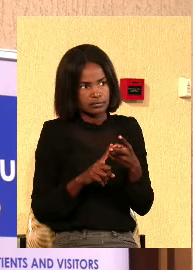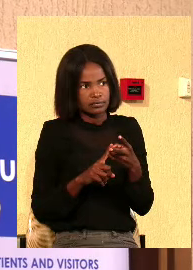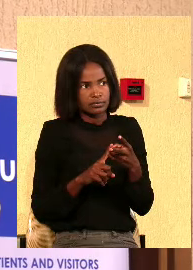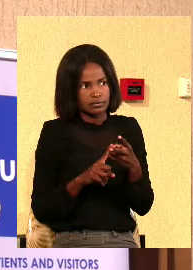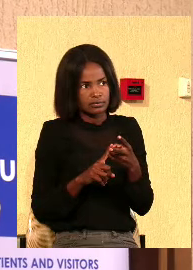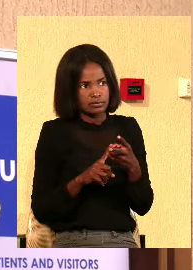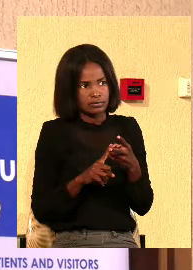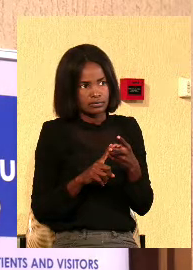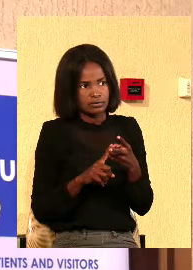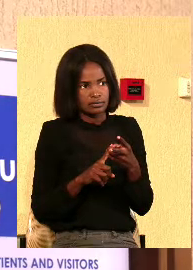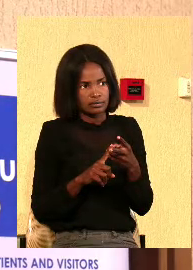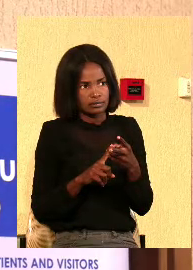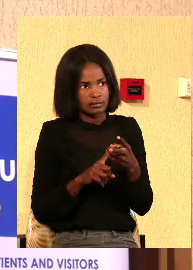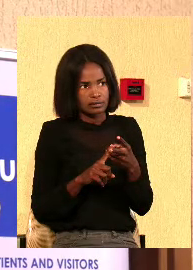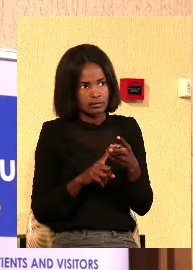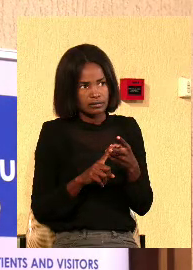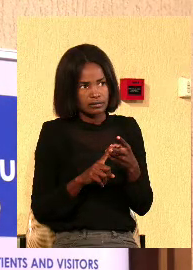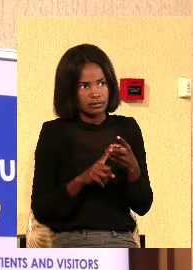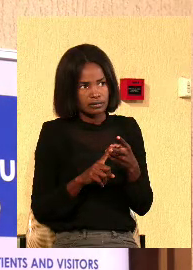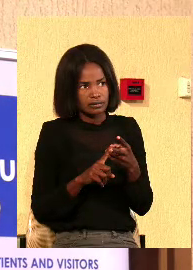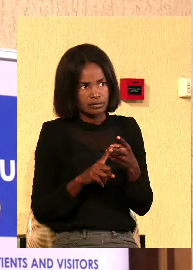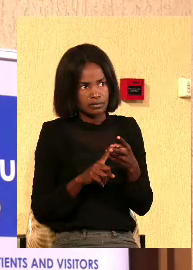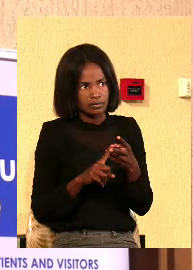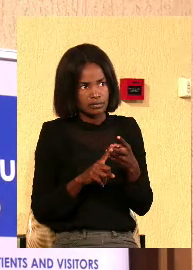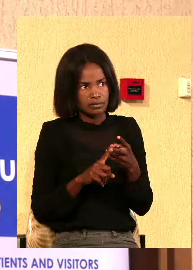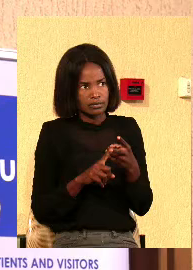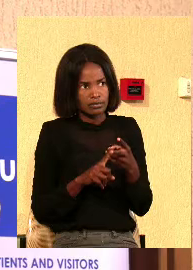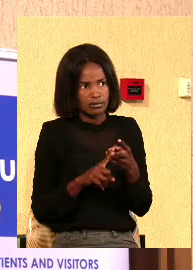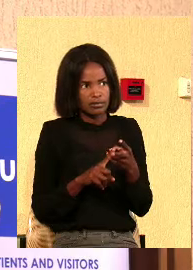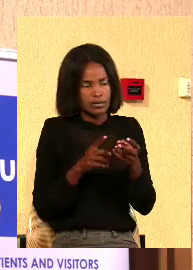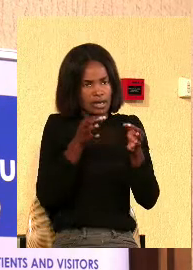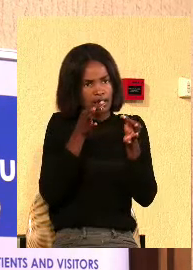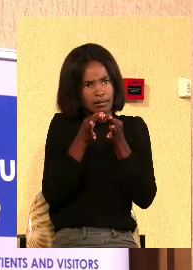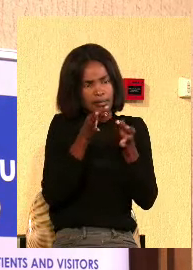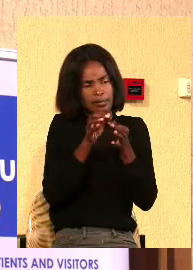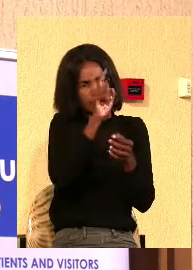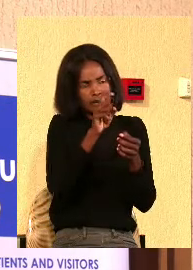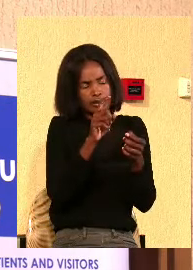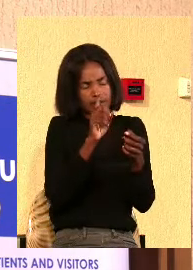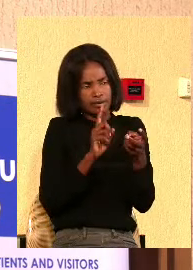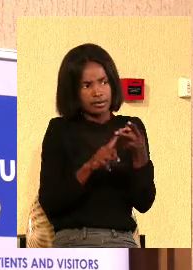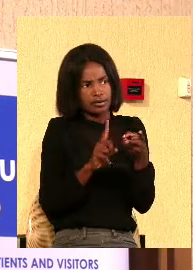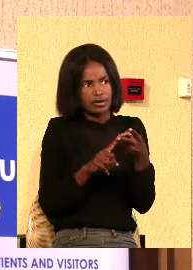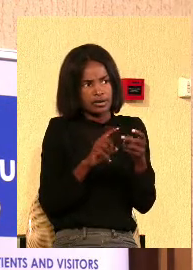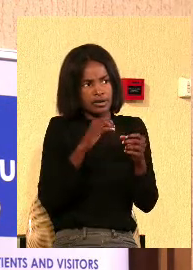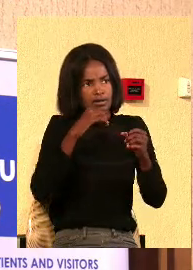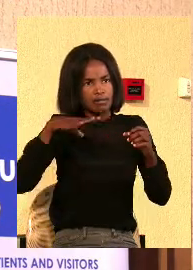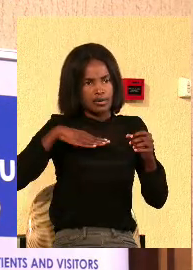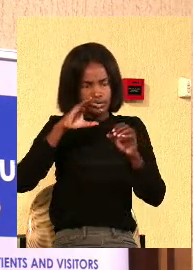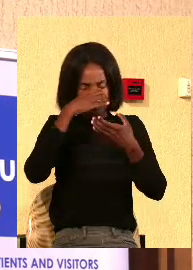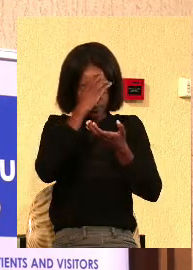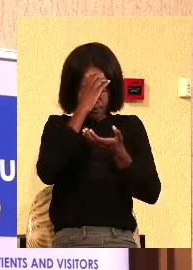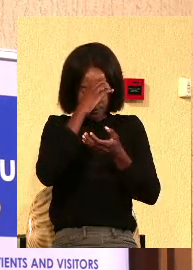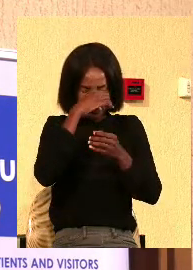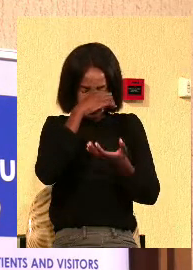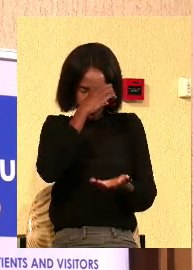Dr. Boni. Yes, it's to Mr. Boni. I just wanted to find out if how many cases, confirmed cases,